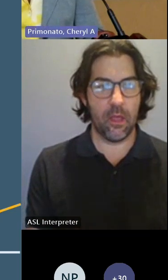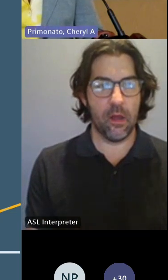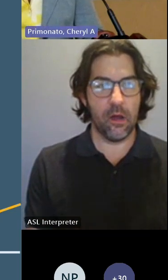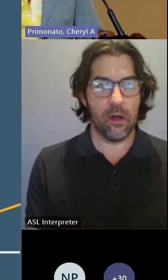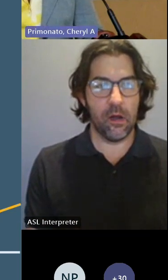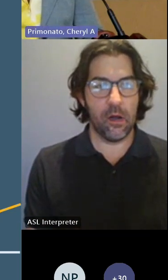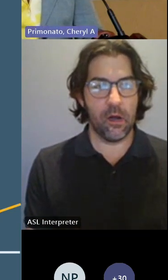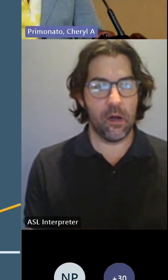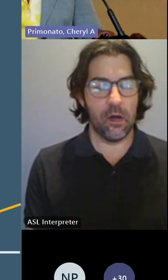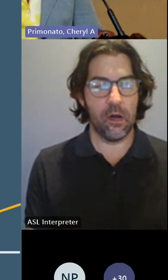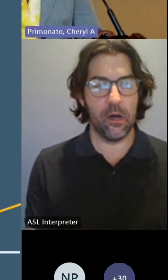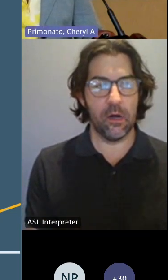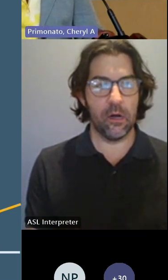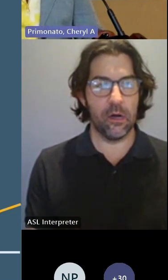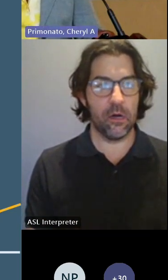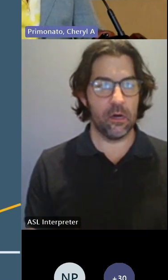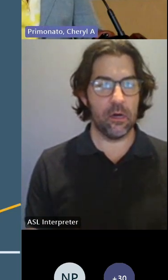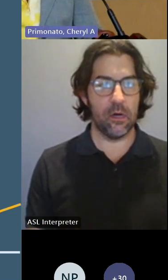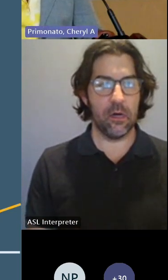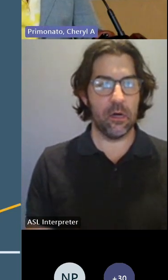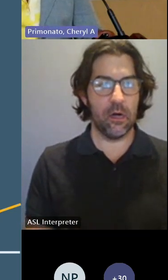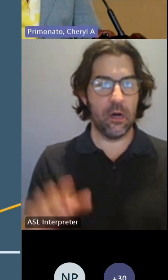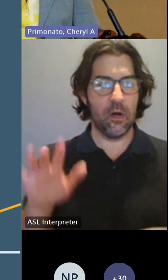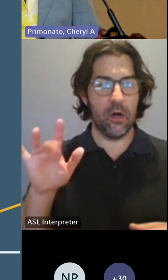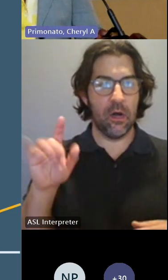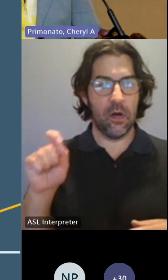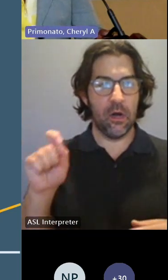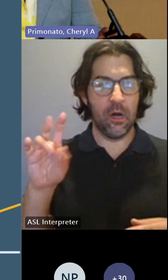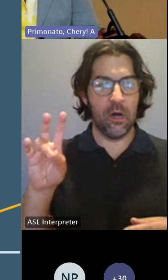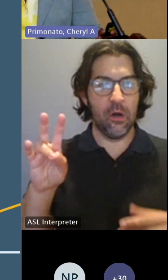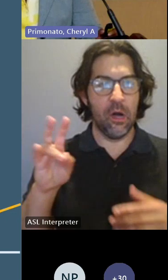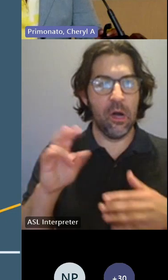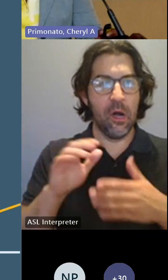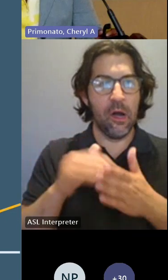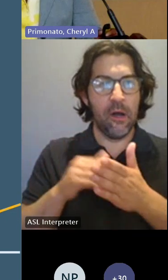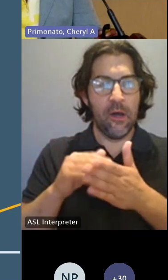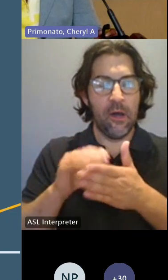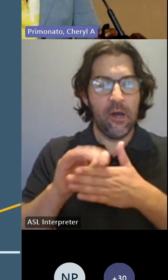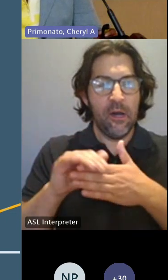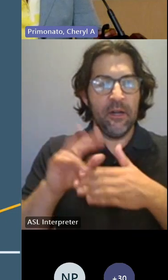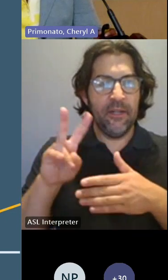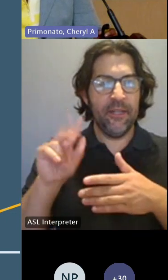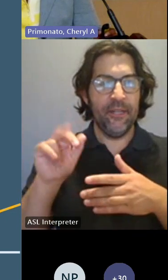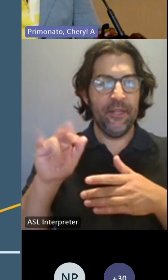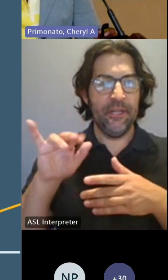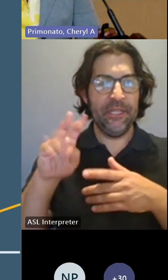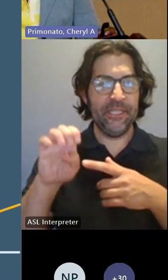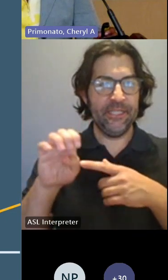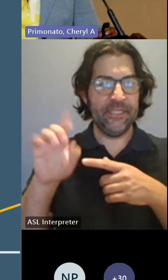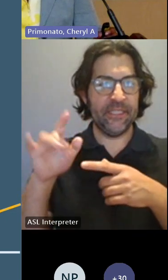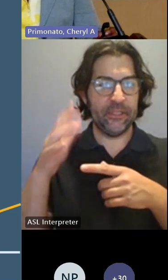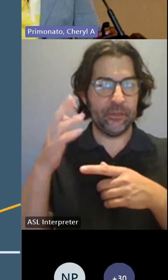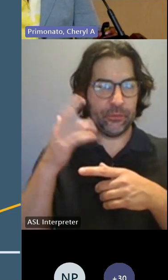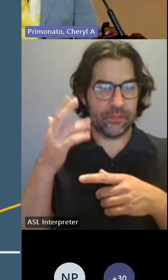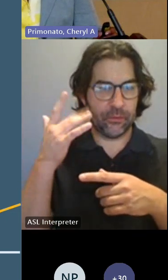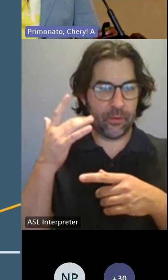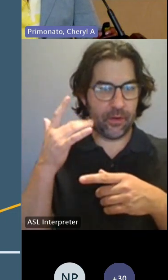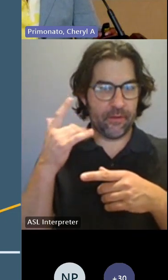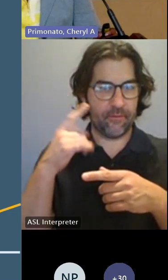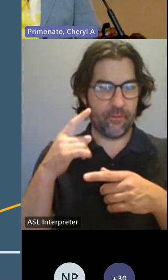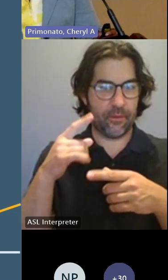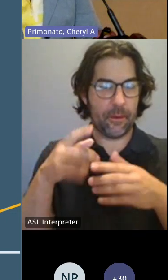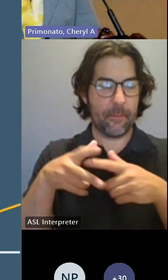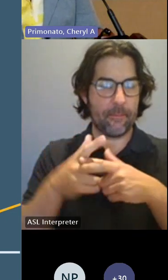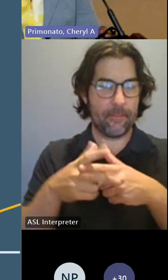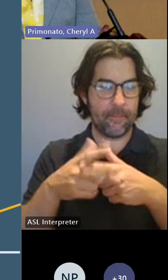Subsidies for the month of June are $25.7 million above the budgeted amounts, and that is primarily due to preventative